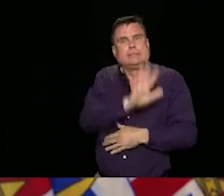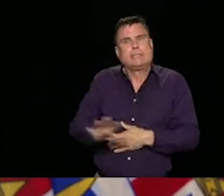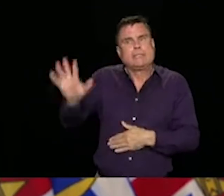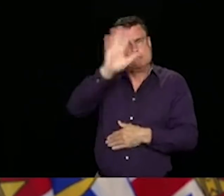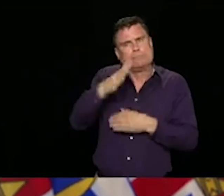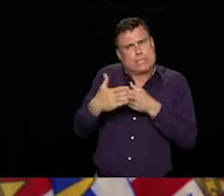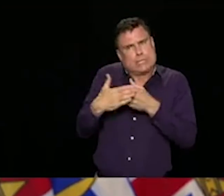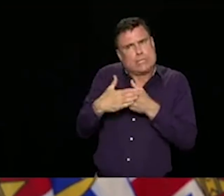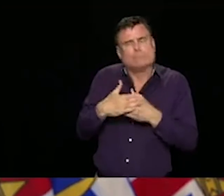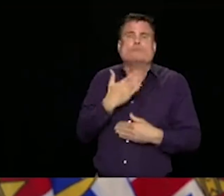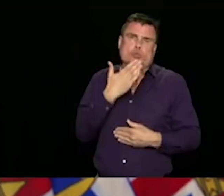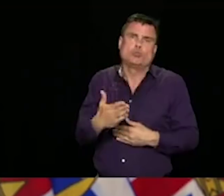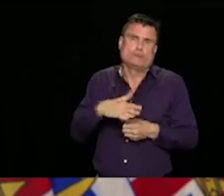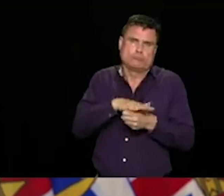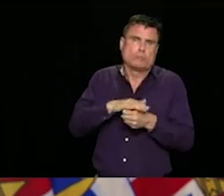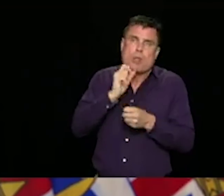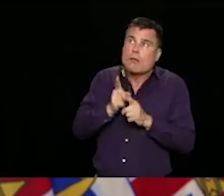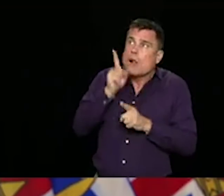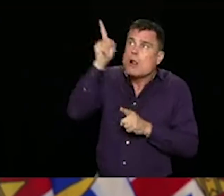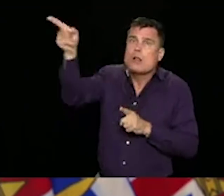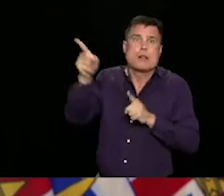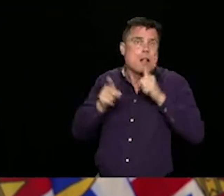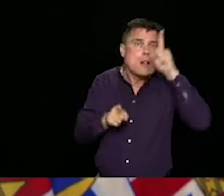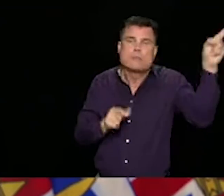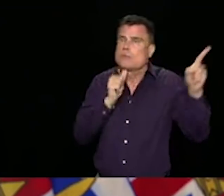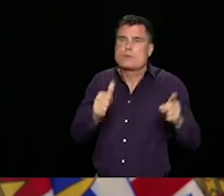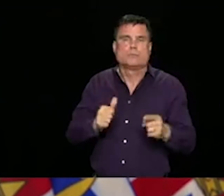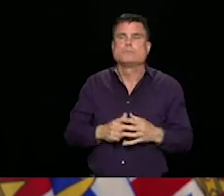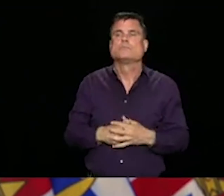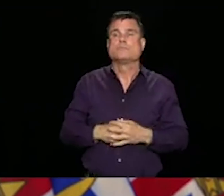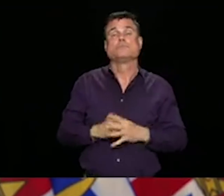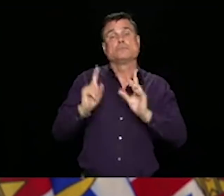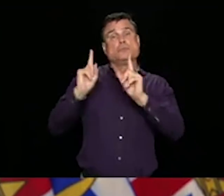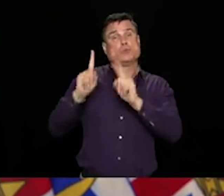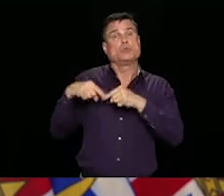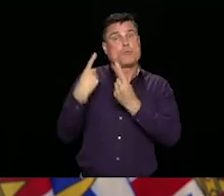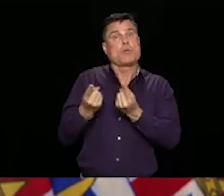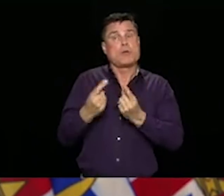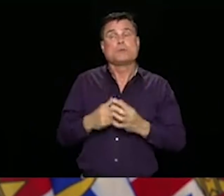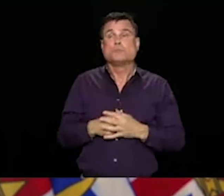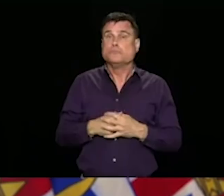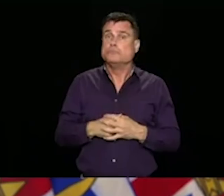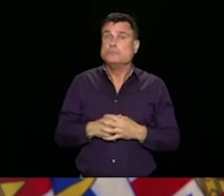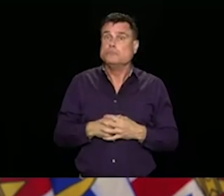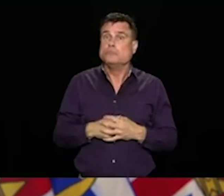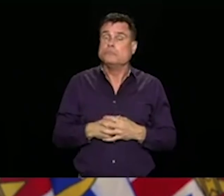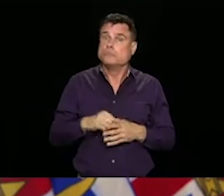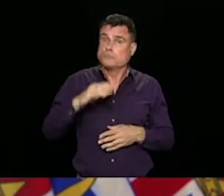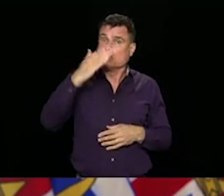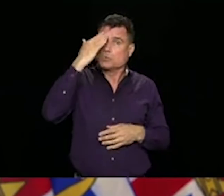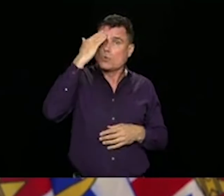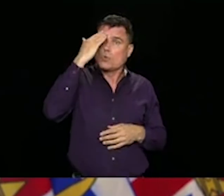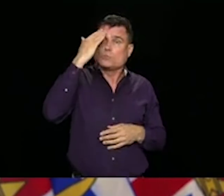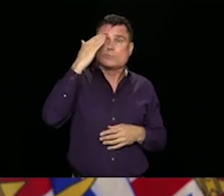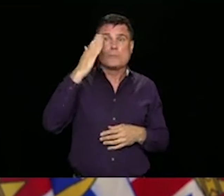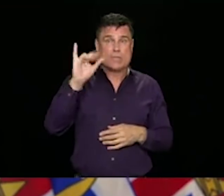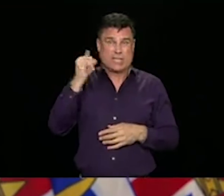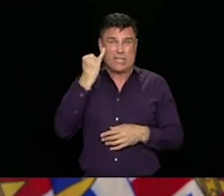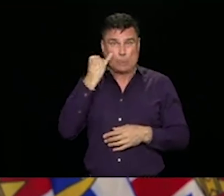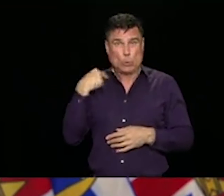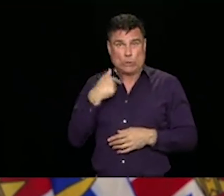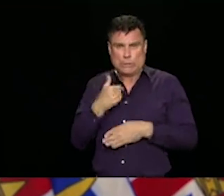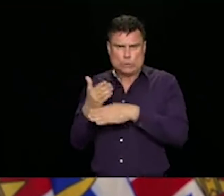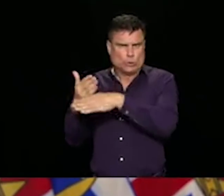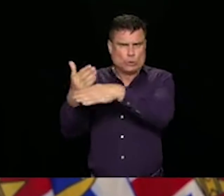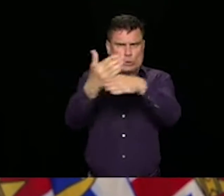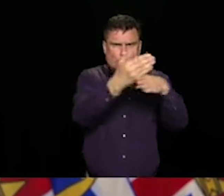us is that our success so far and our ability to ease restrictions relies on our shared commitment and effort,